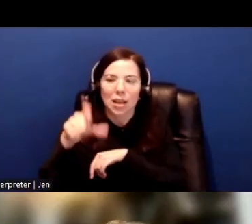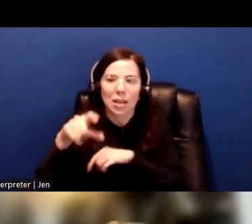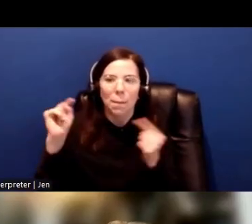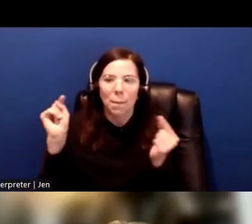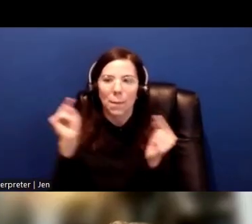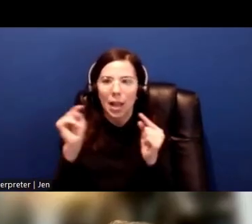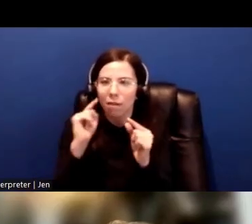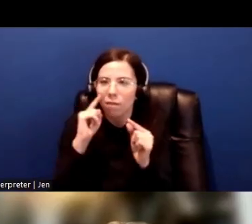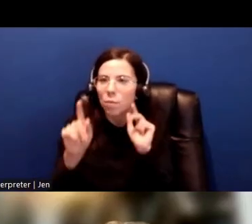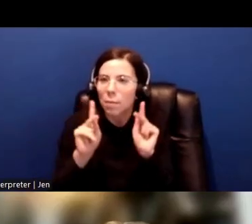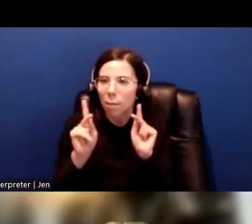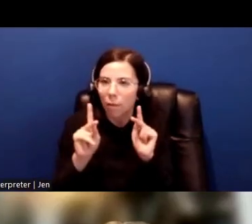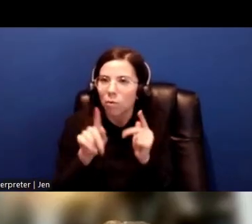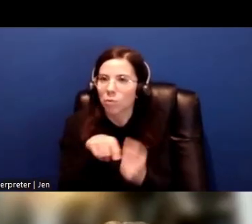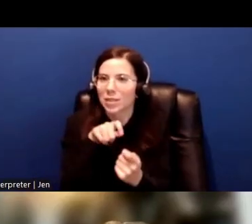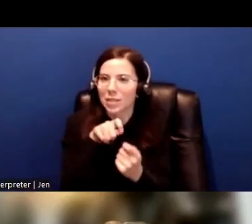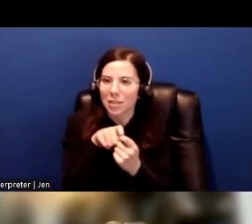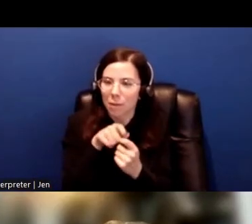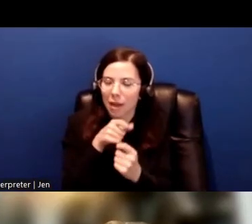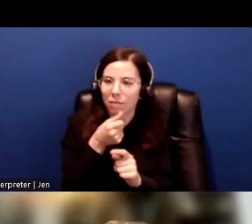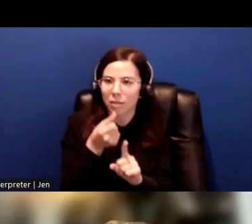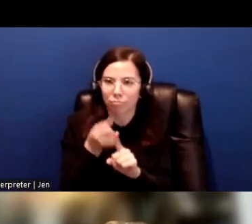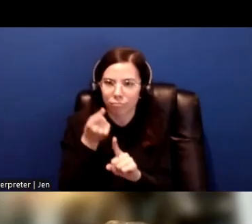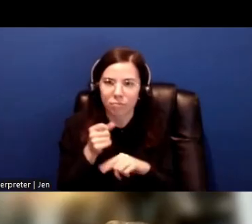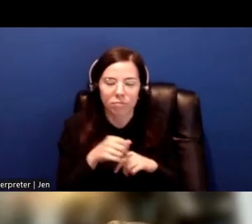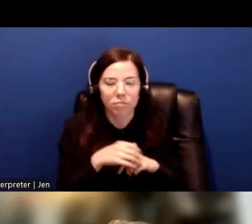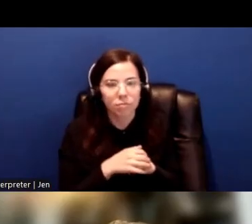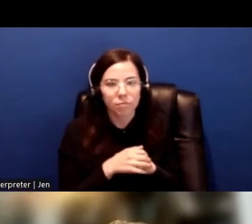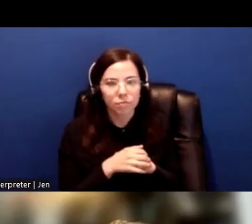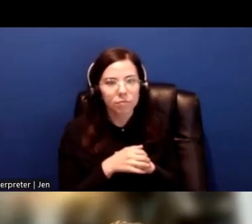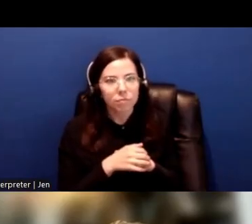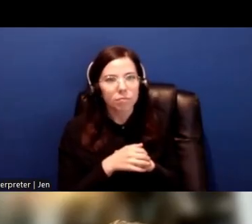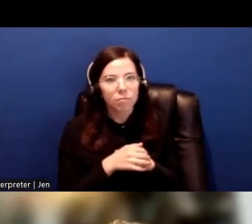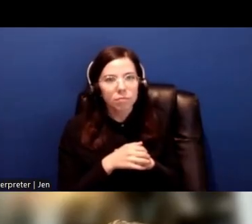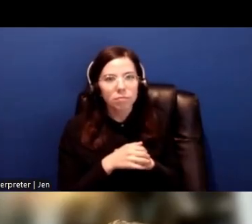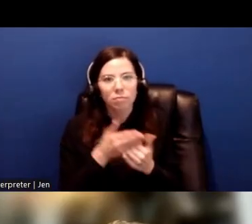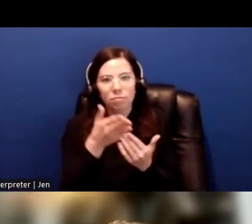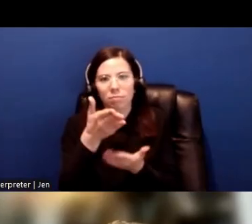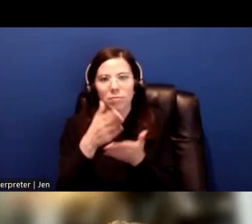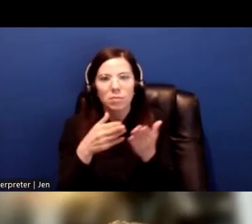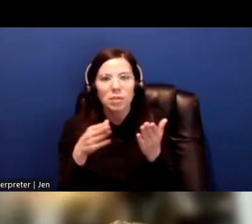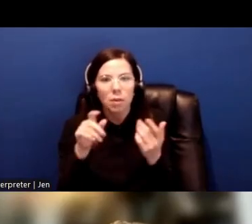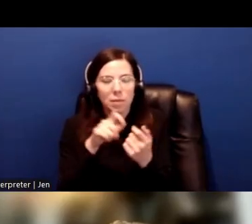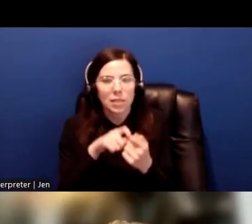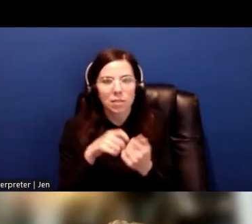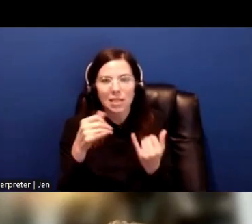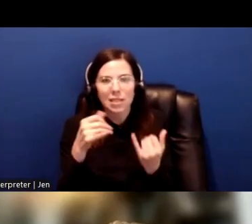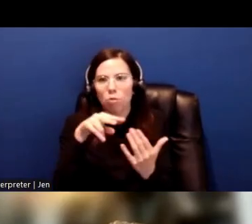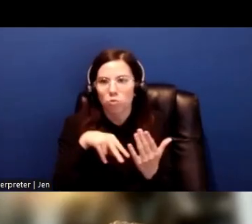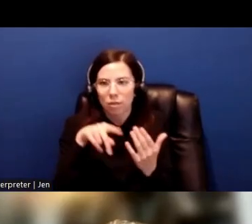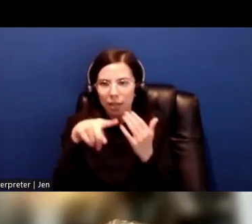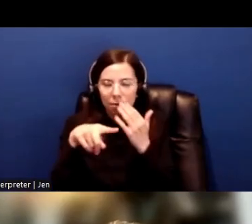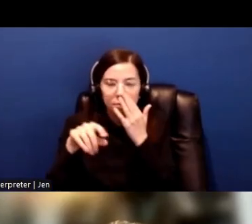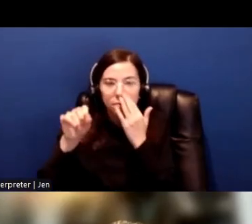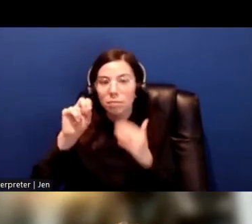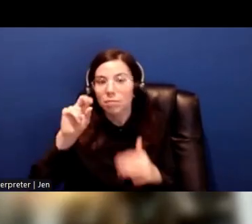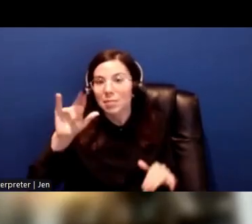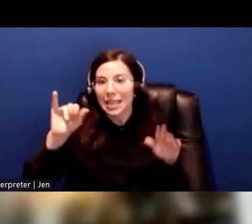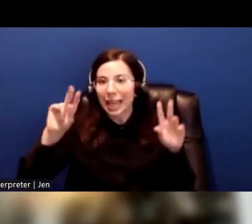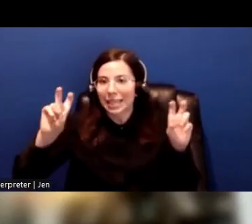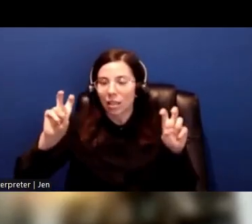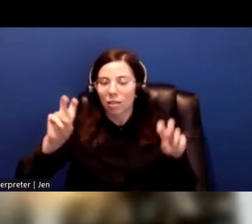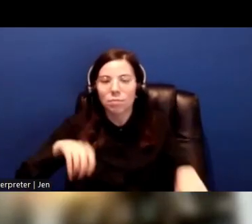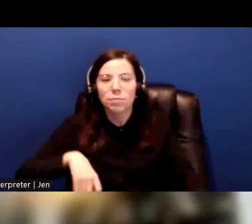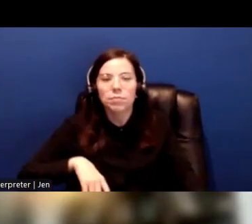to folks with specific facts. But here are some of the details. Sandy is